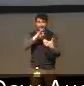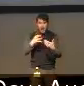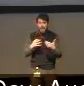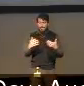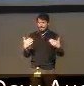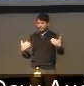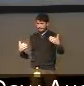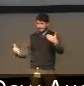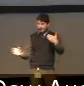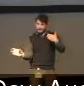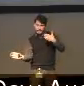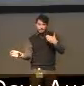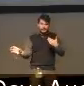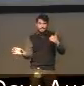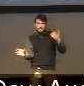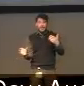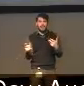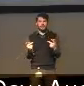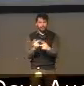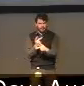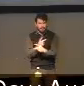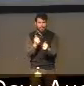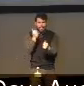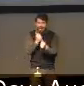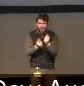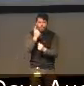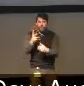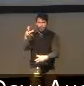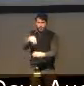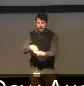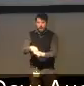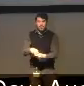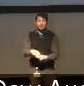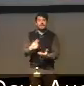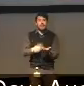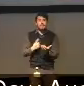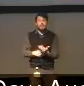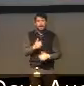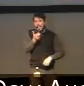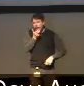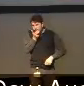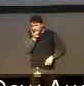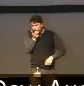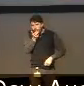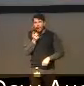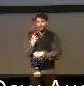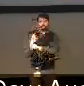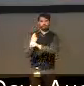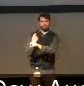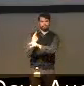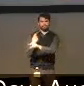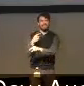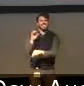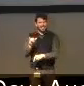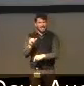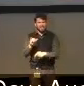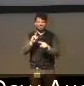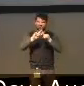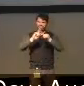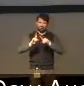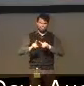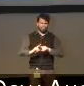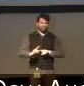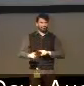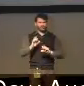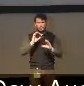well, and also using two-way radios and other communication devices. The last challenge was because,